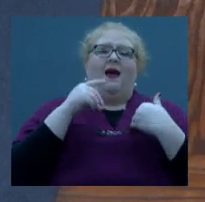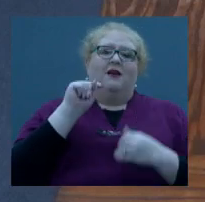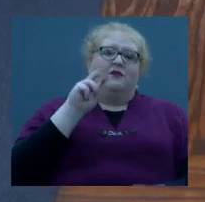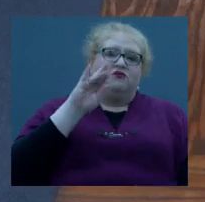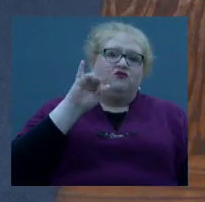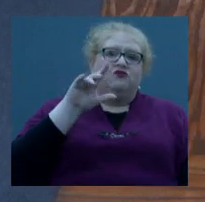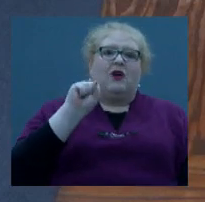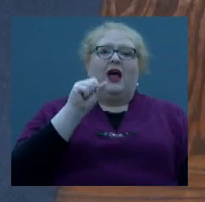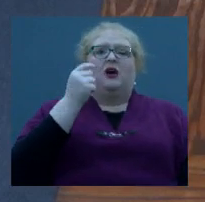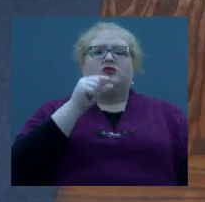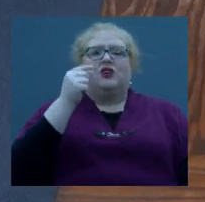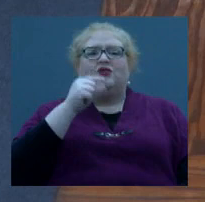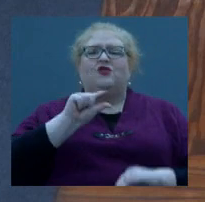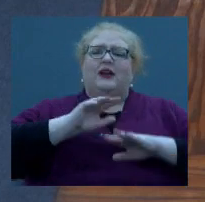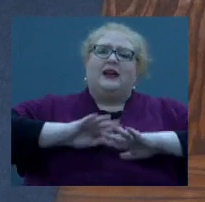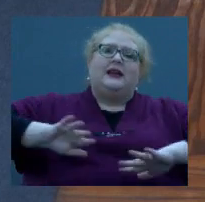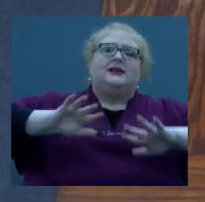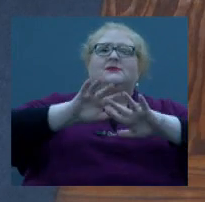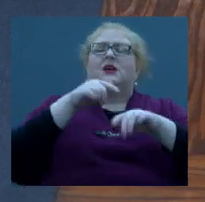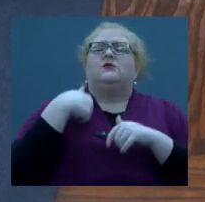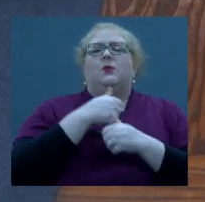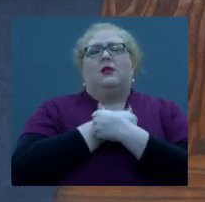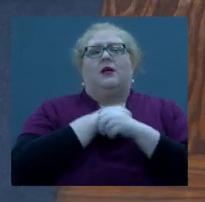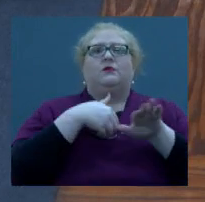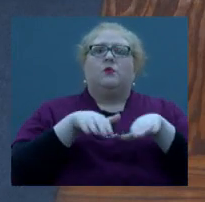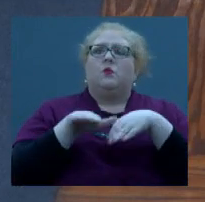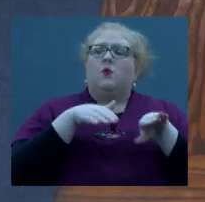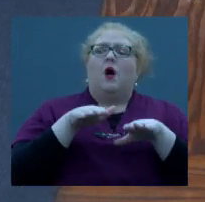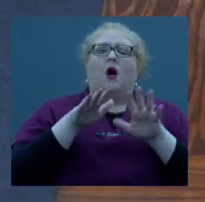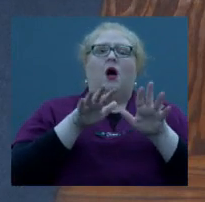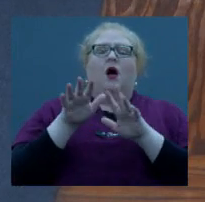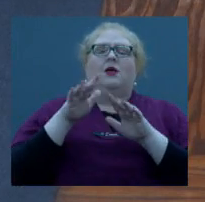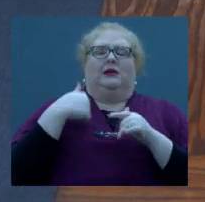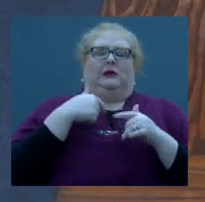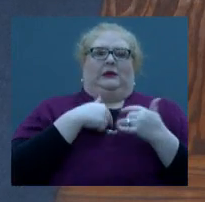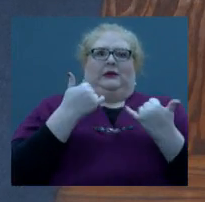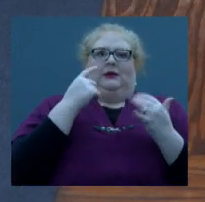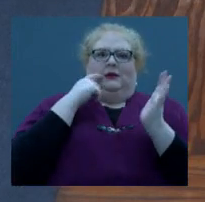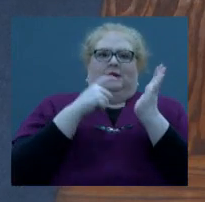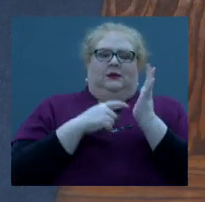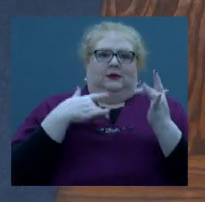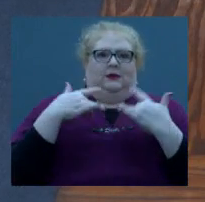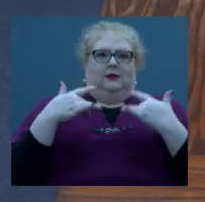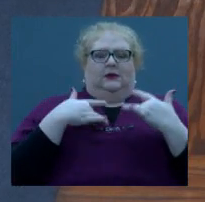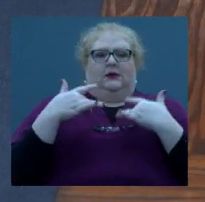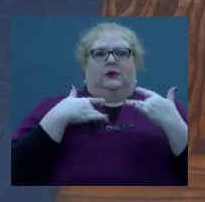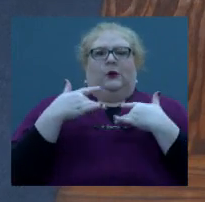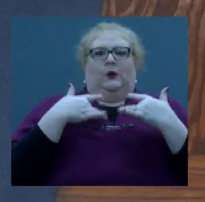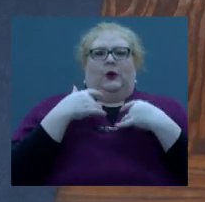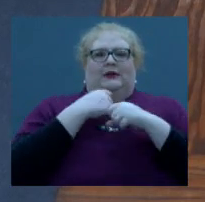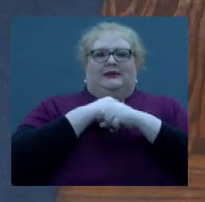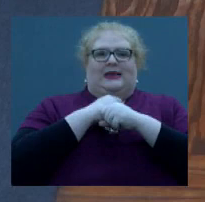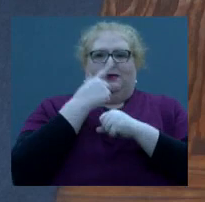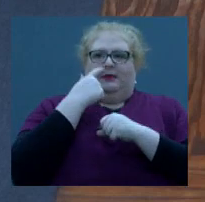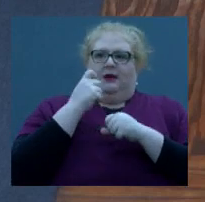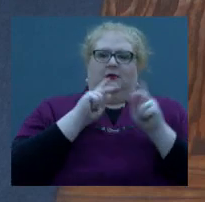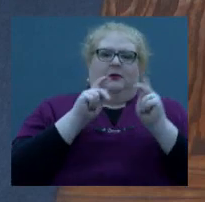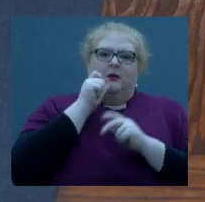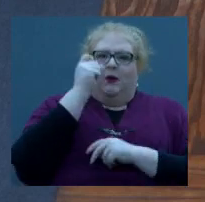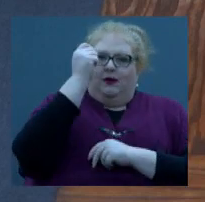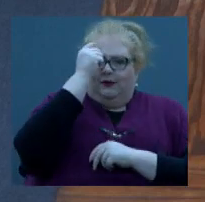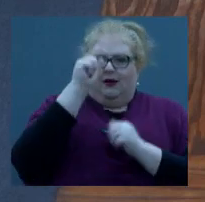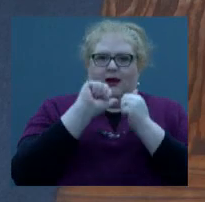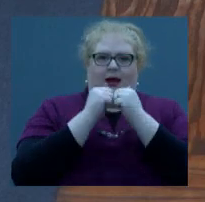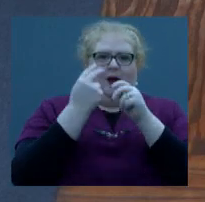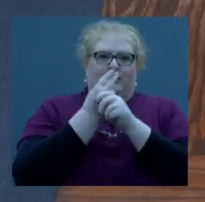walking our streets. And we've seen a lot of safety concerns with people not understanding the roundabouts, going